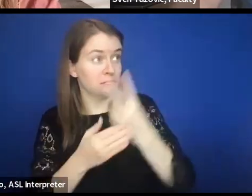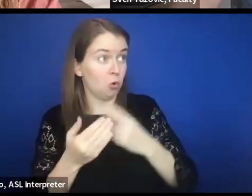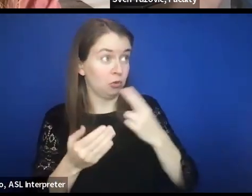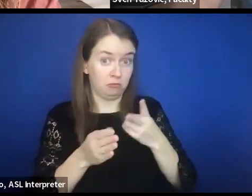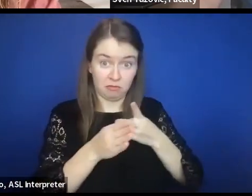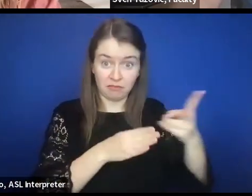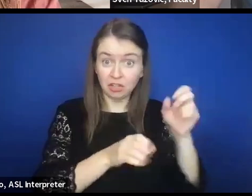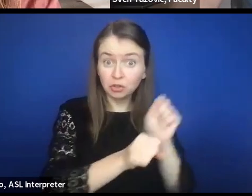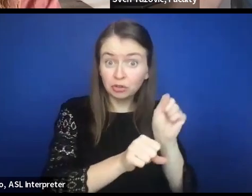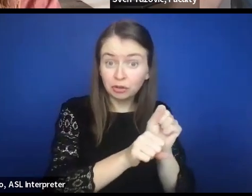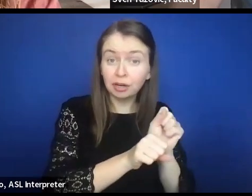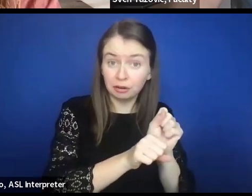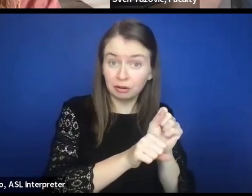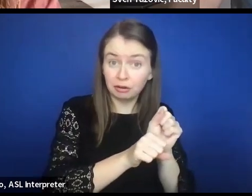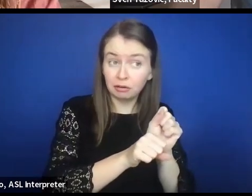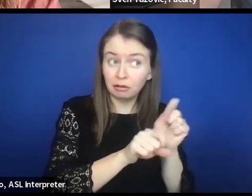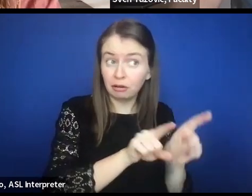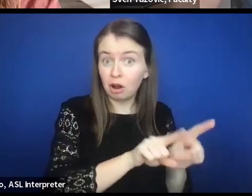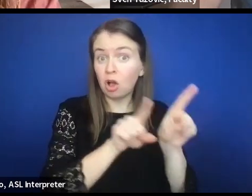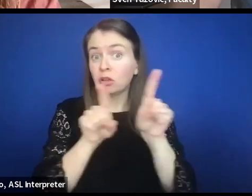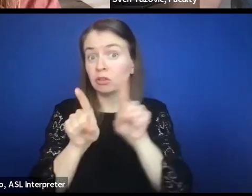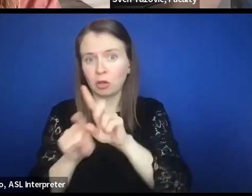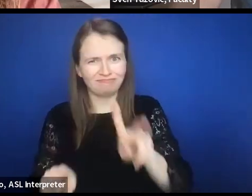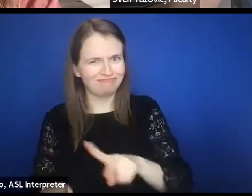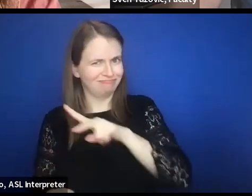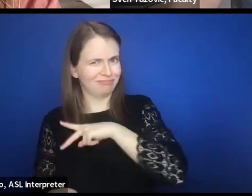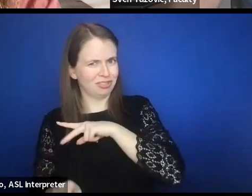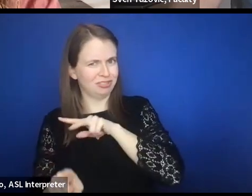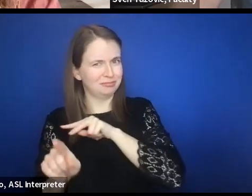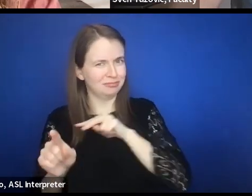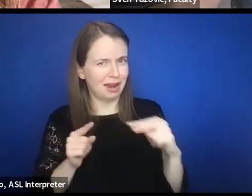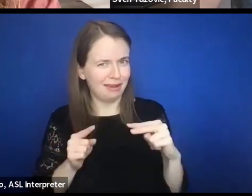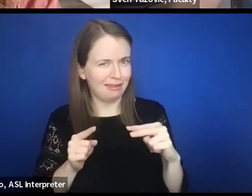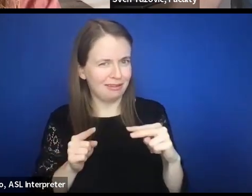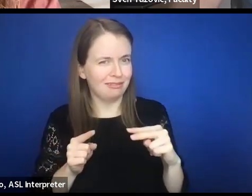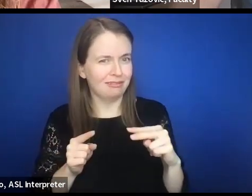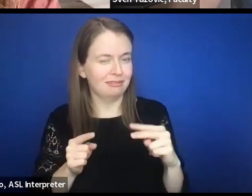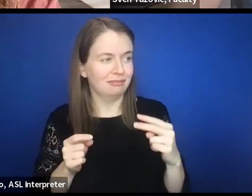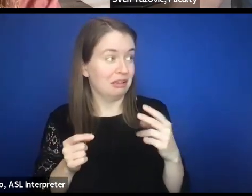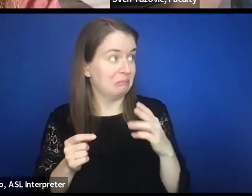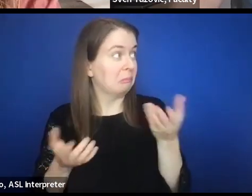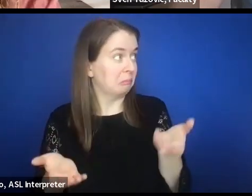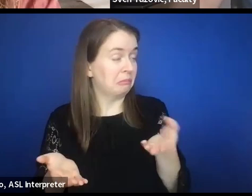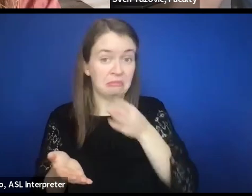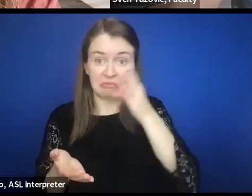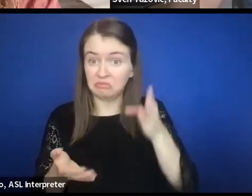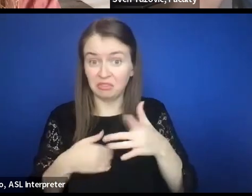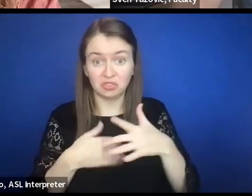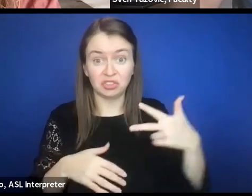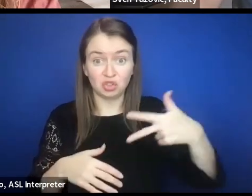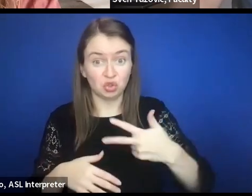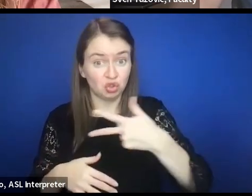professional career, but also from a personal perspective. I have never been on a cruise ship before, so just